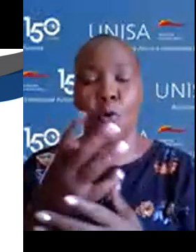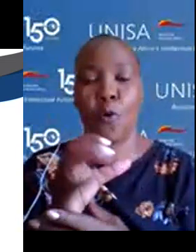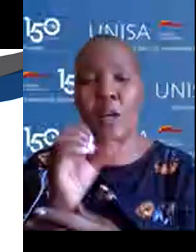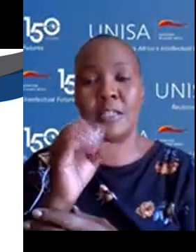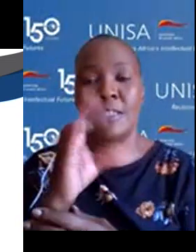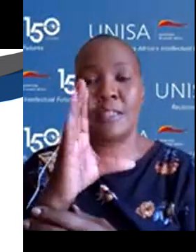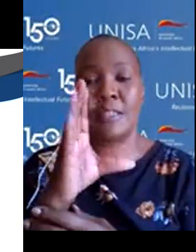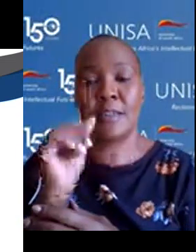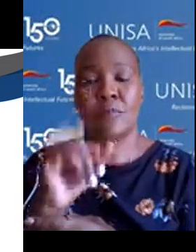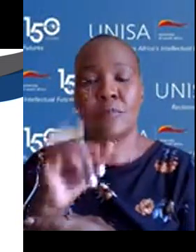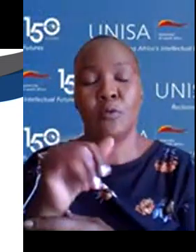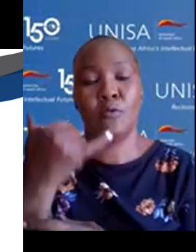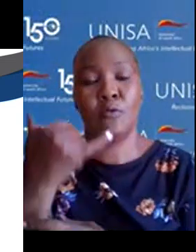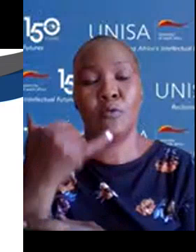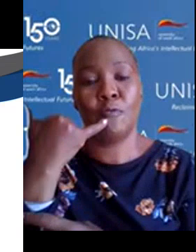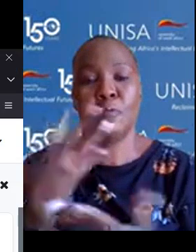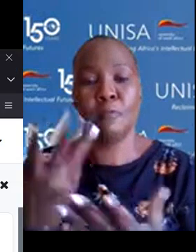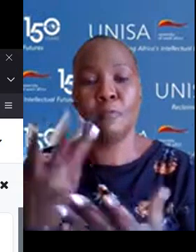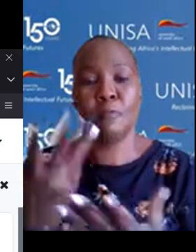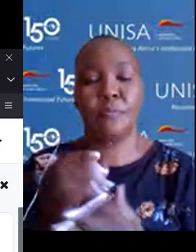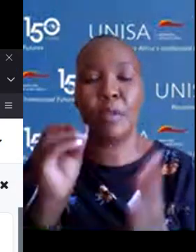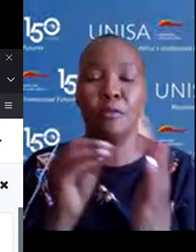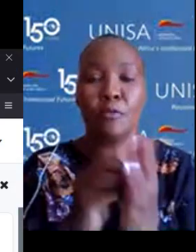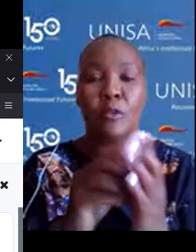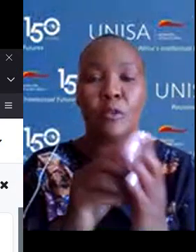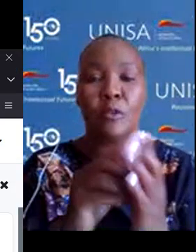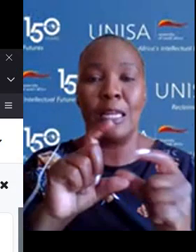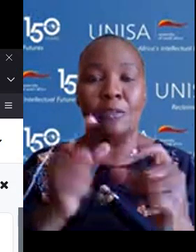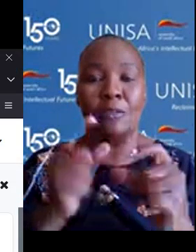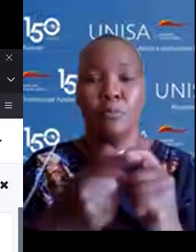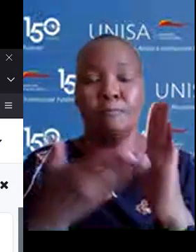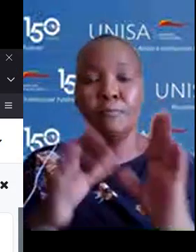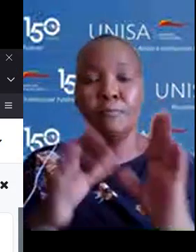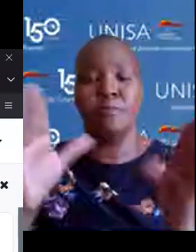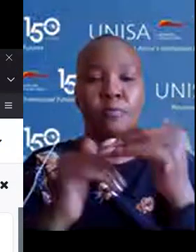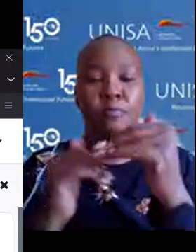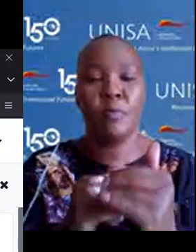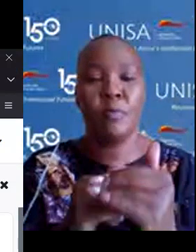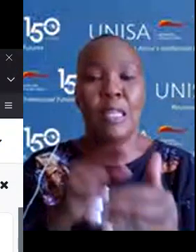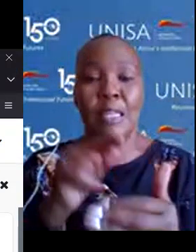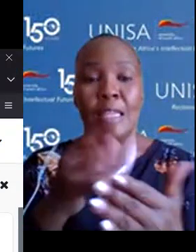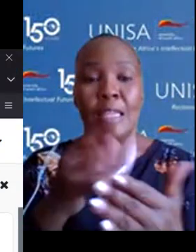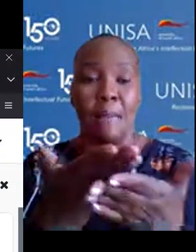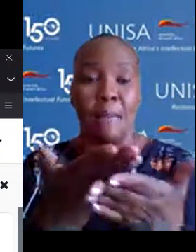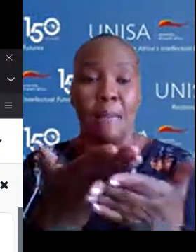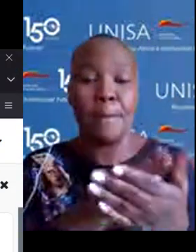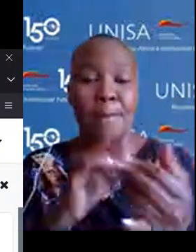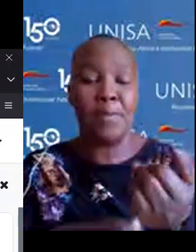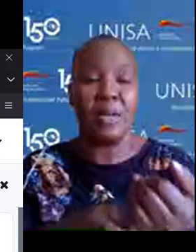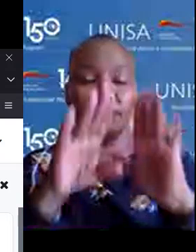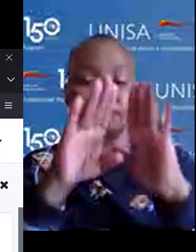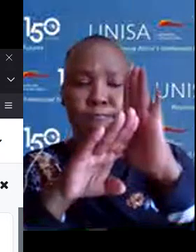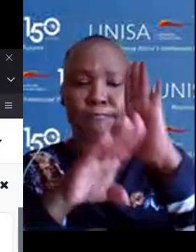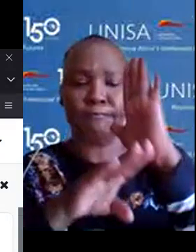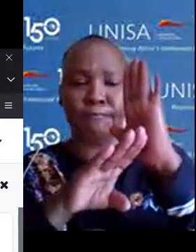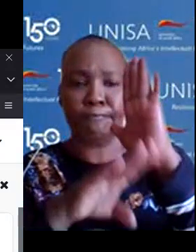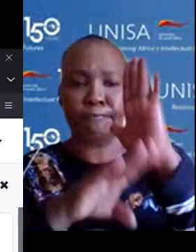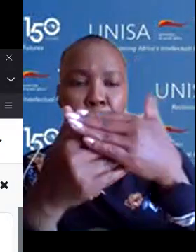link that is in the chat. Alternatively, if you go onto this course page, if you scroll down, it's under